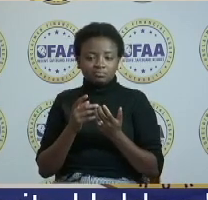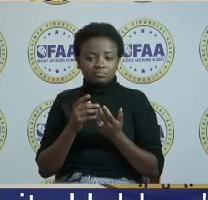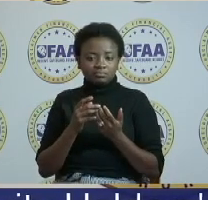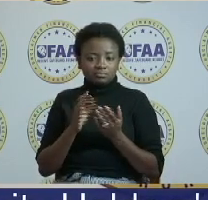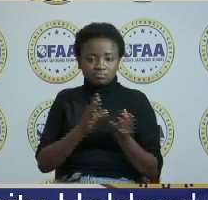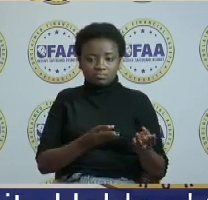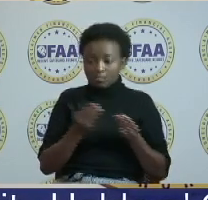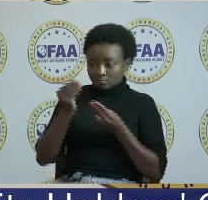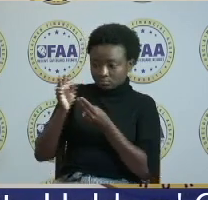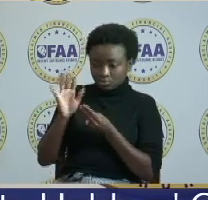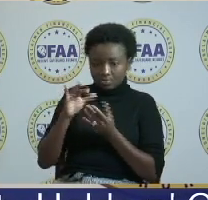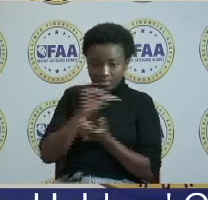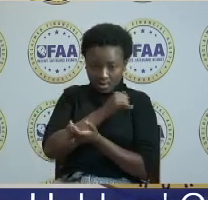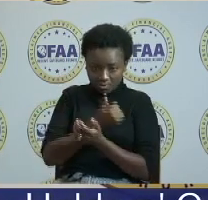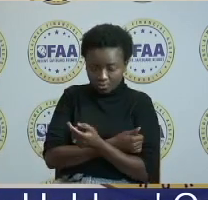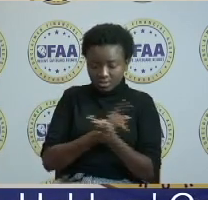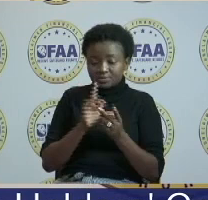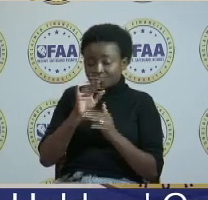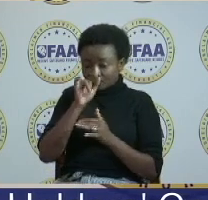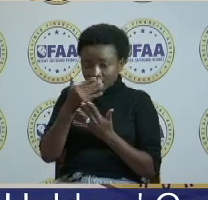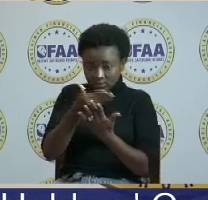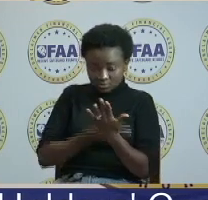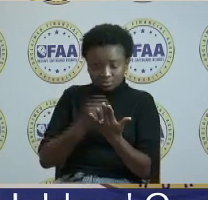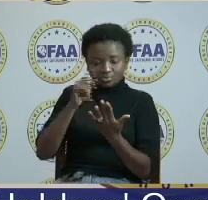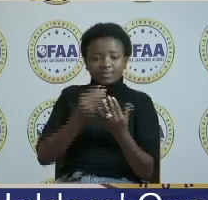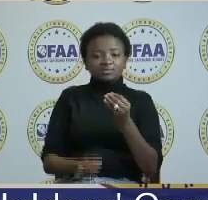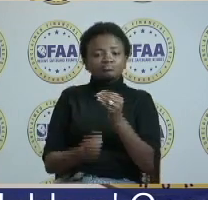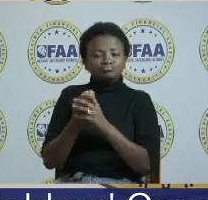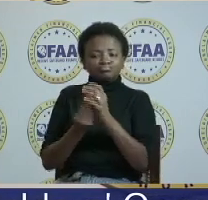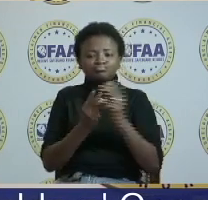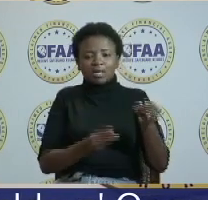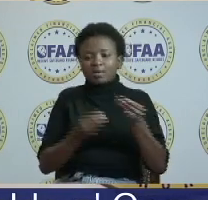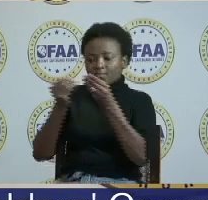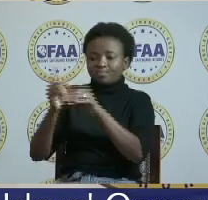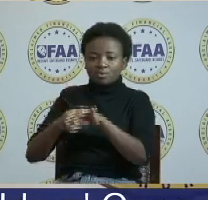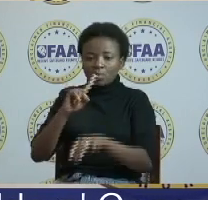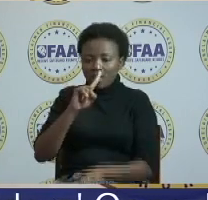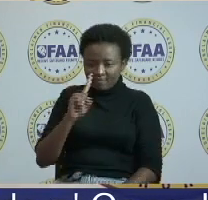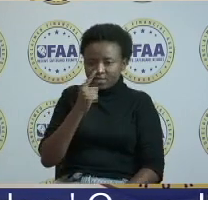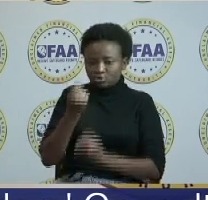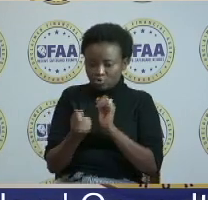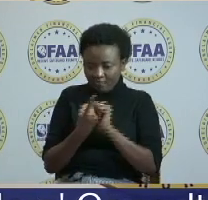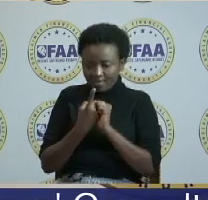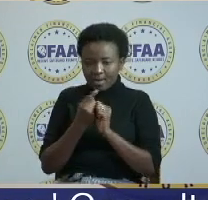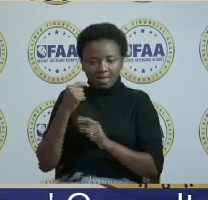that these reports are supposed to be submitted every 1st November of every year.